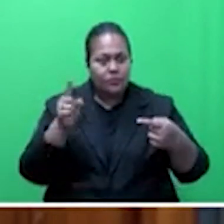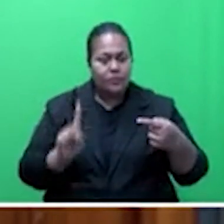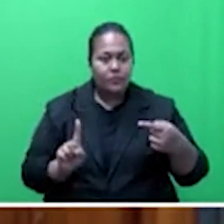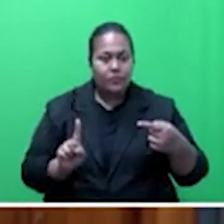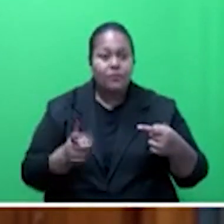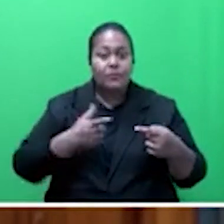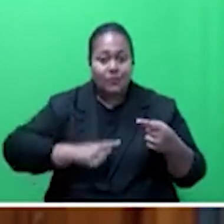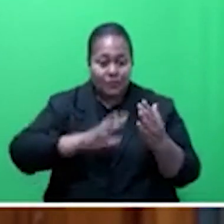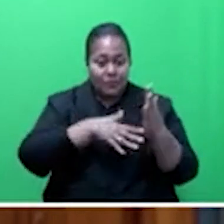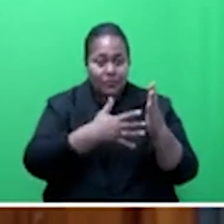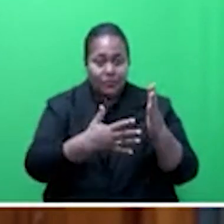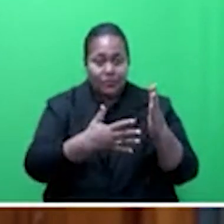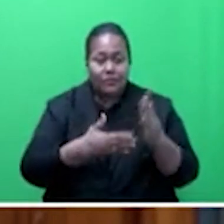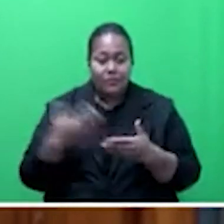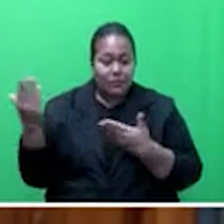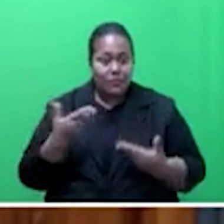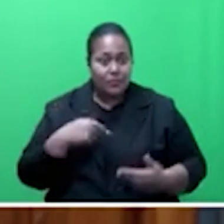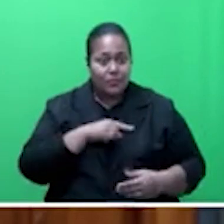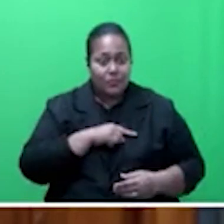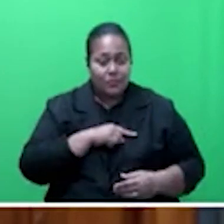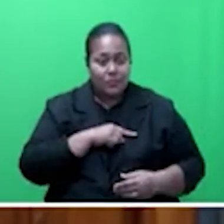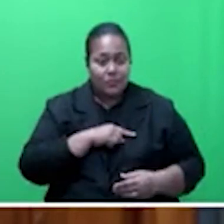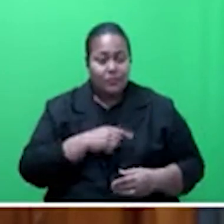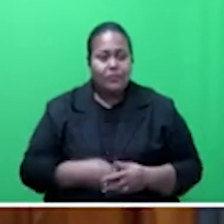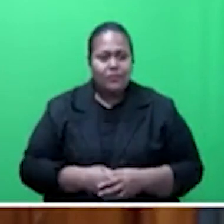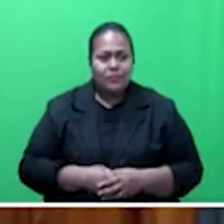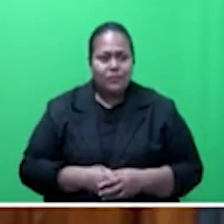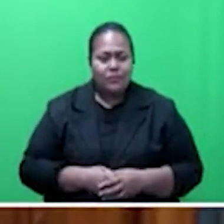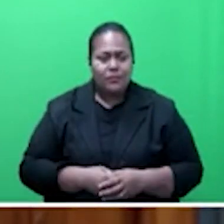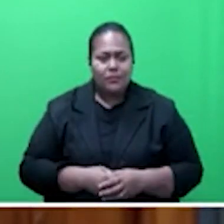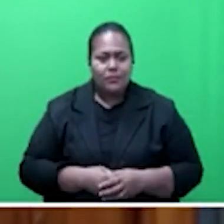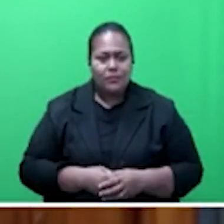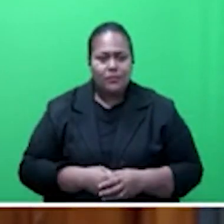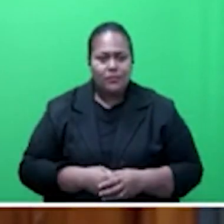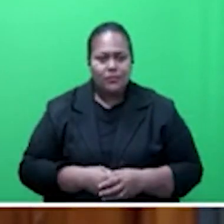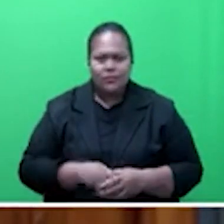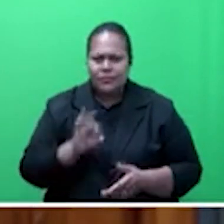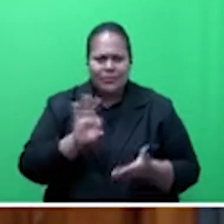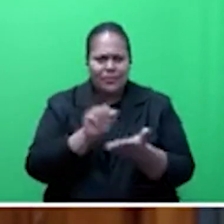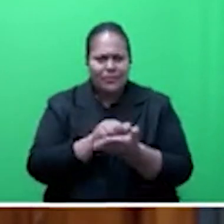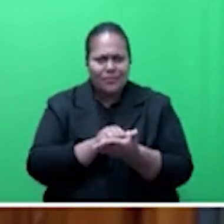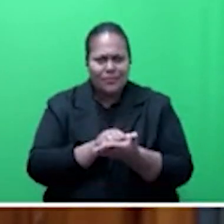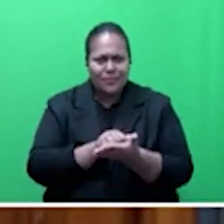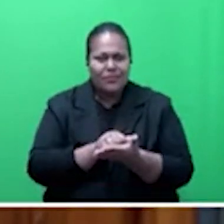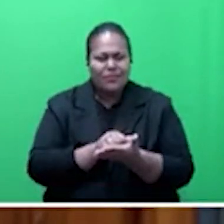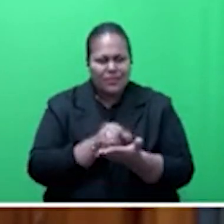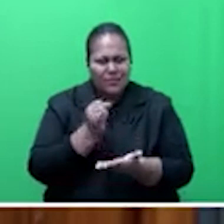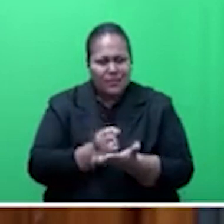the schedule that was given to us had some incorrect data or figures on it. Therefore,